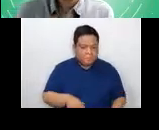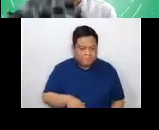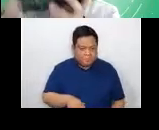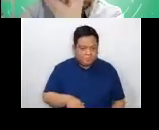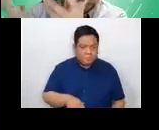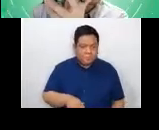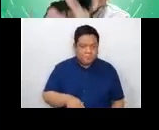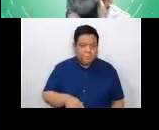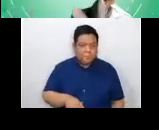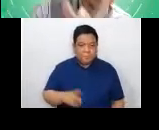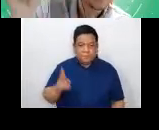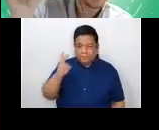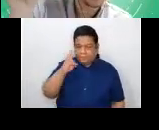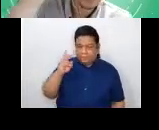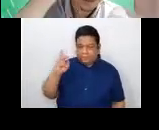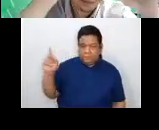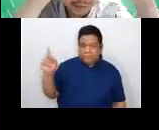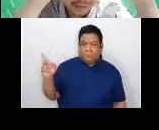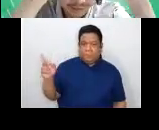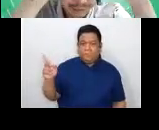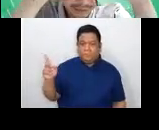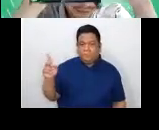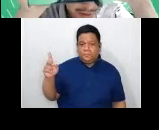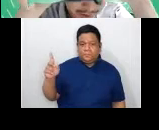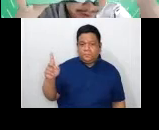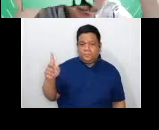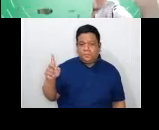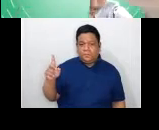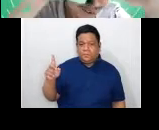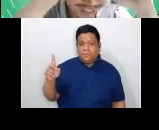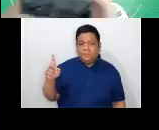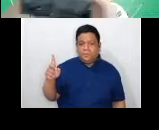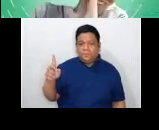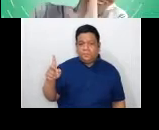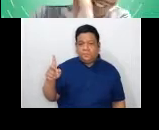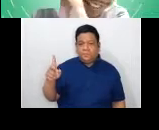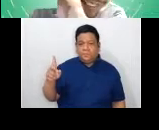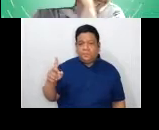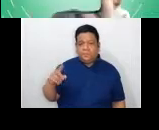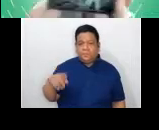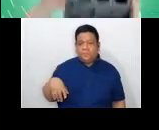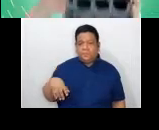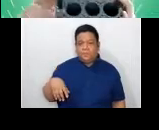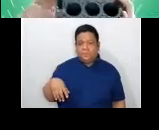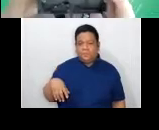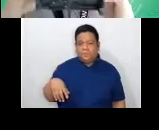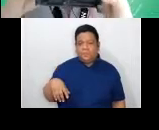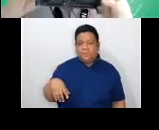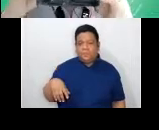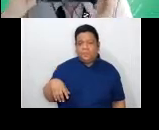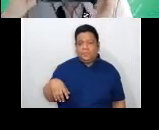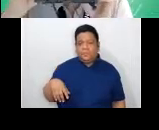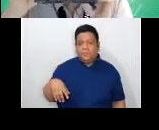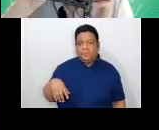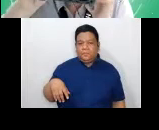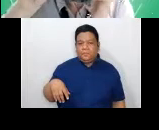For example, this thing. Oh, no, the webcam is having a struggle. So you can do it. You can do it. Okay, there. So